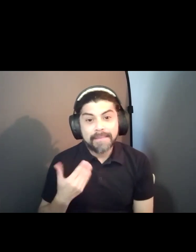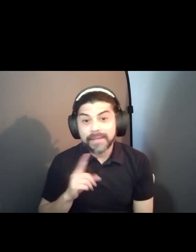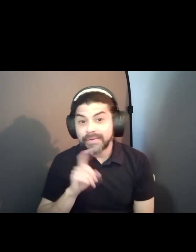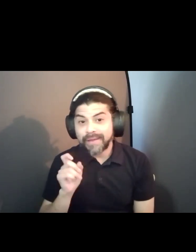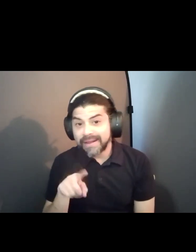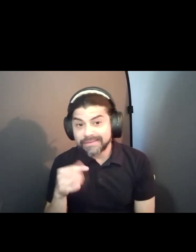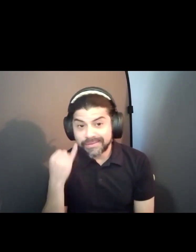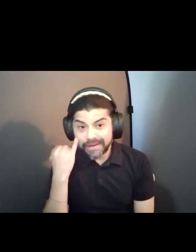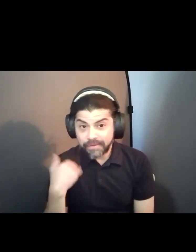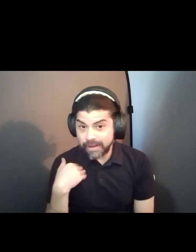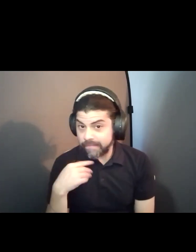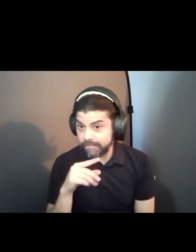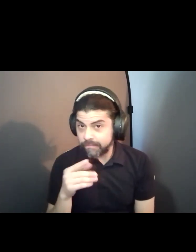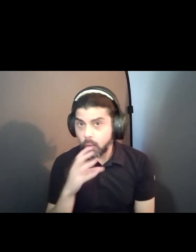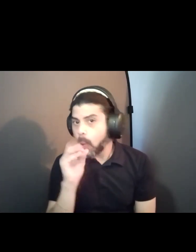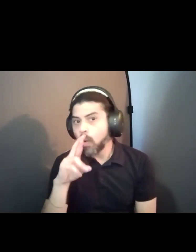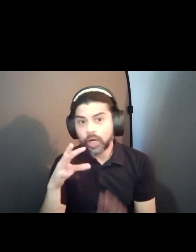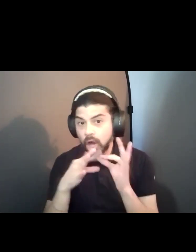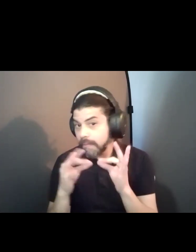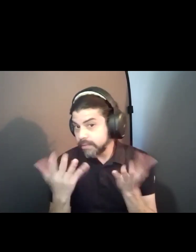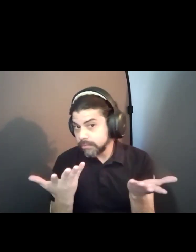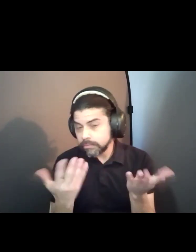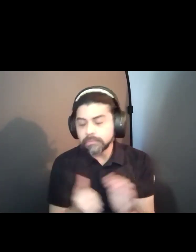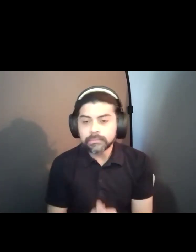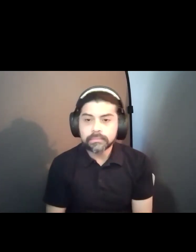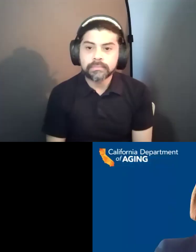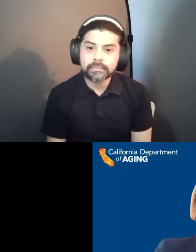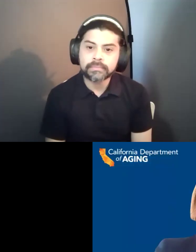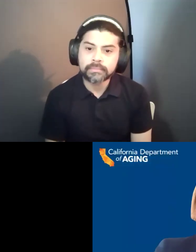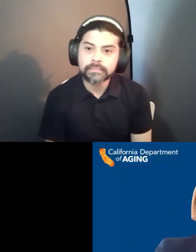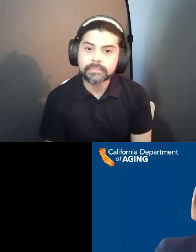questions if anyone has them, or comments that you might have while I'm here.